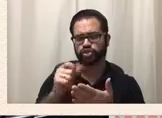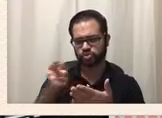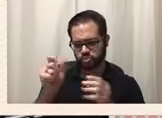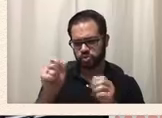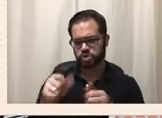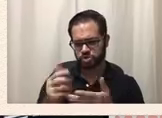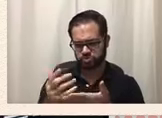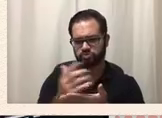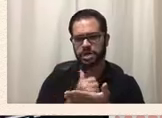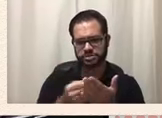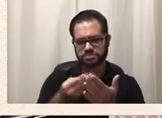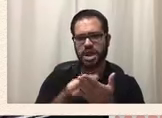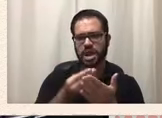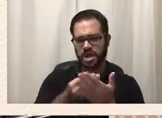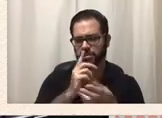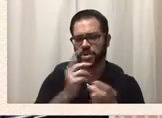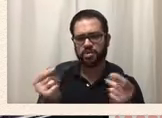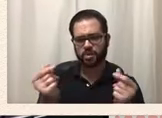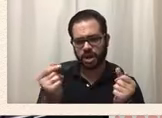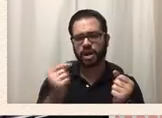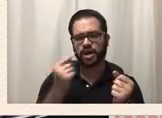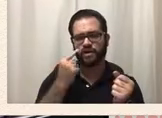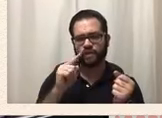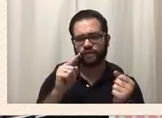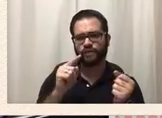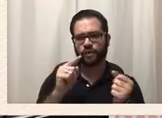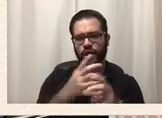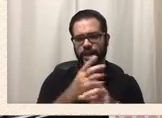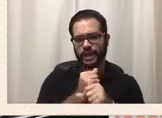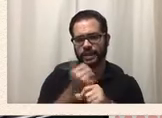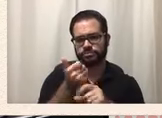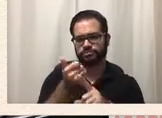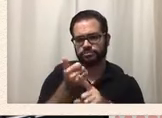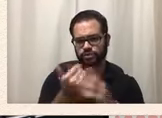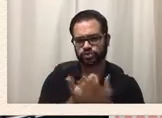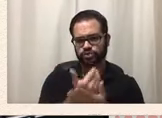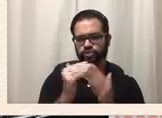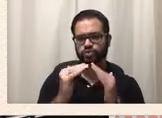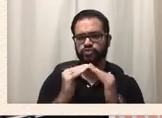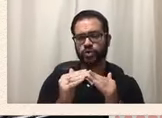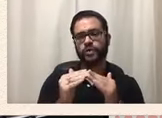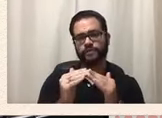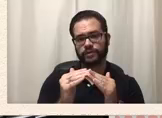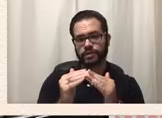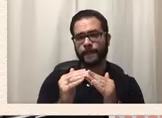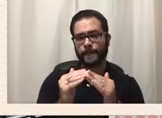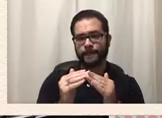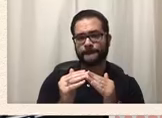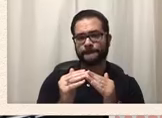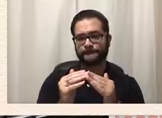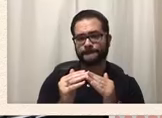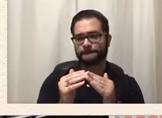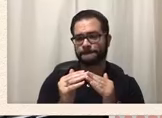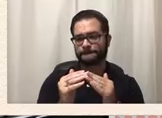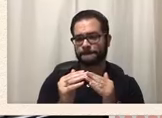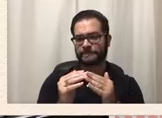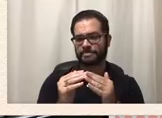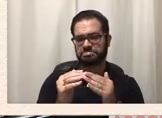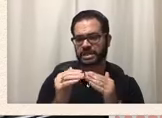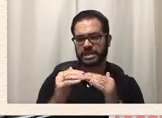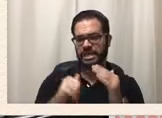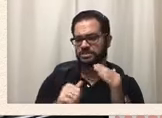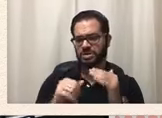quickly to get Arizona a new roof." And sure enough, in less than 30 days, God allowed him